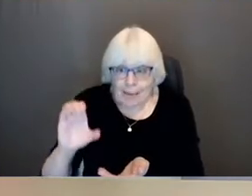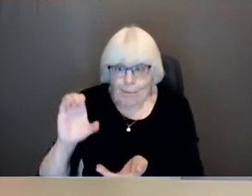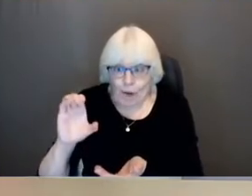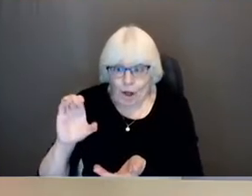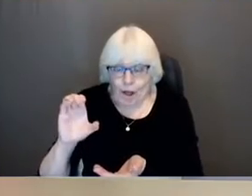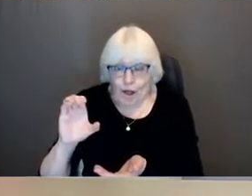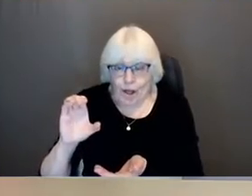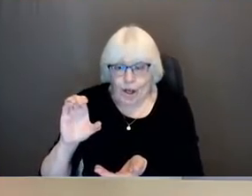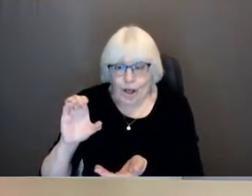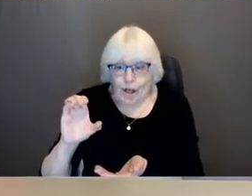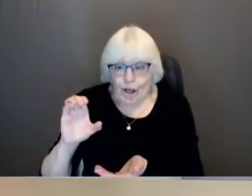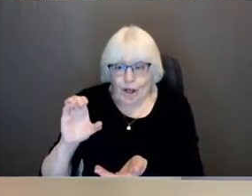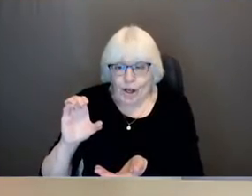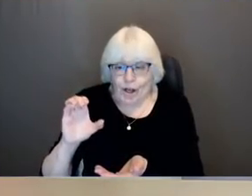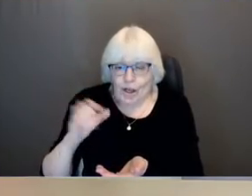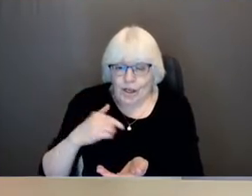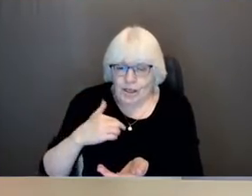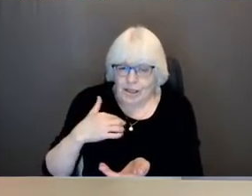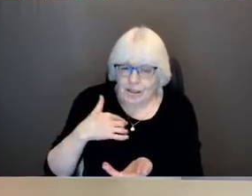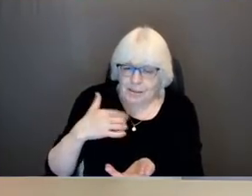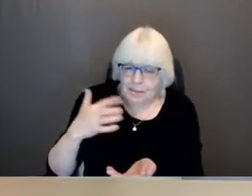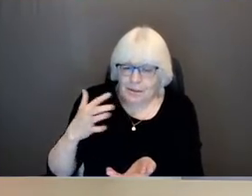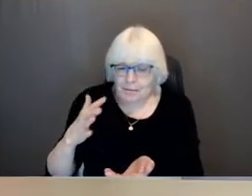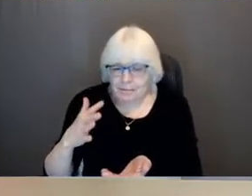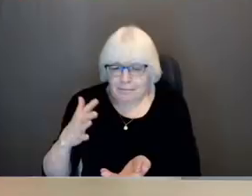to 80,000, and it was close to that,